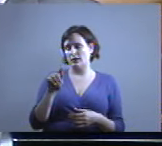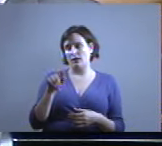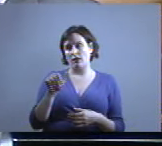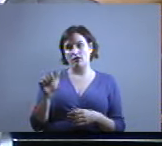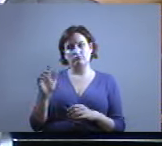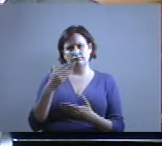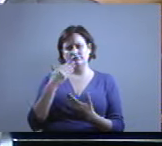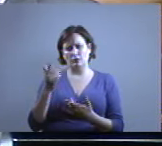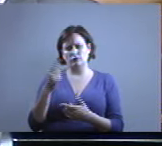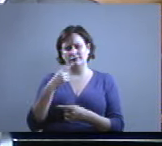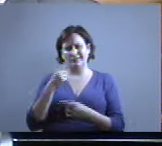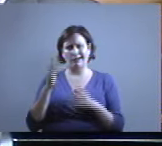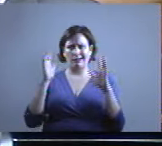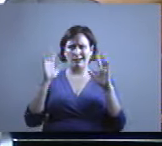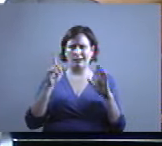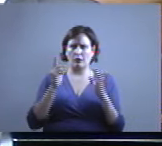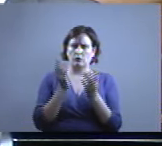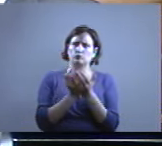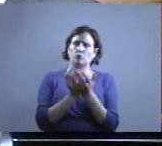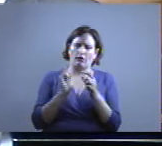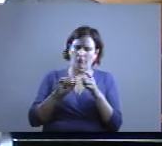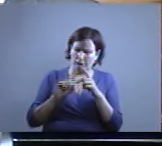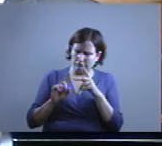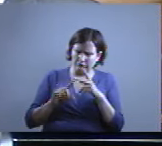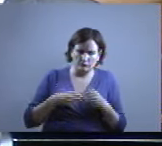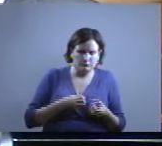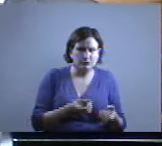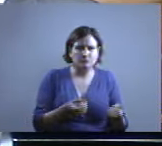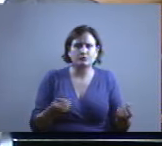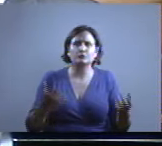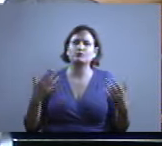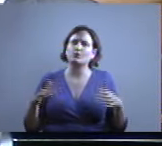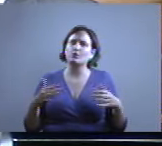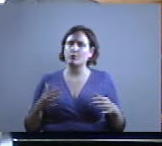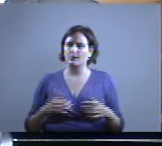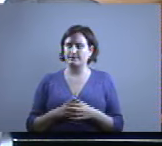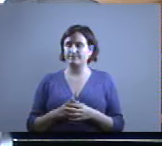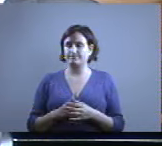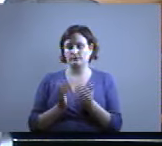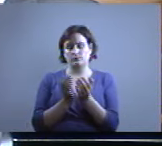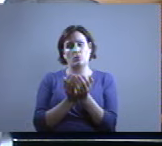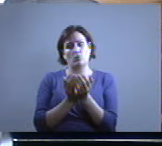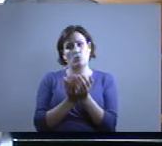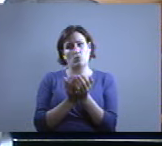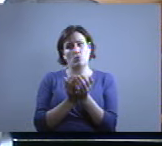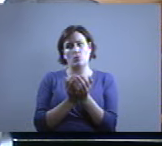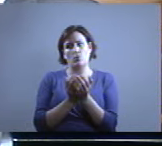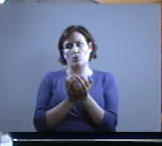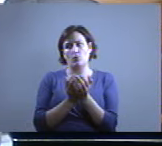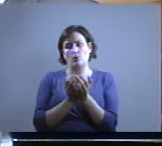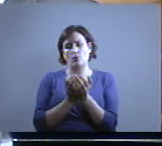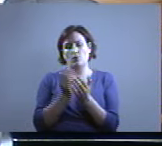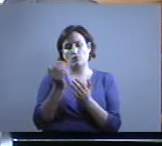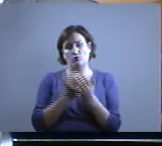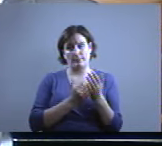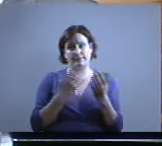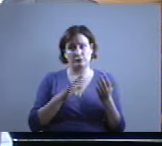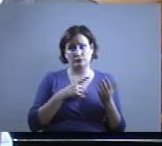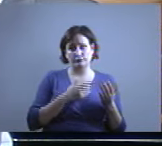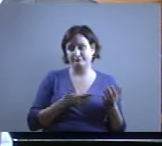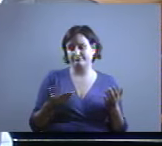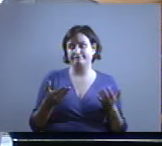delivery of schools. This is part of the ASIDI, Accelerated School Infrastructure Development Program, that is being coordinated by